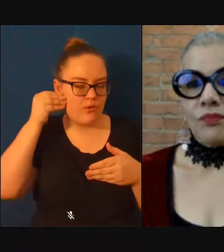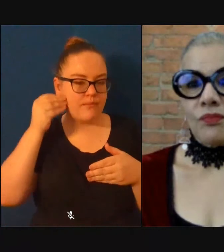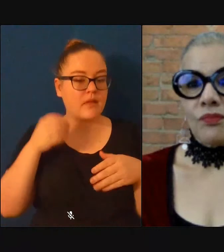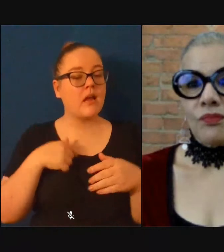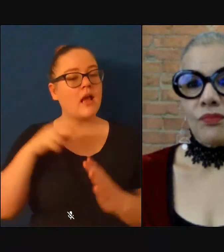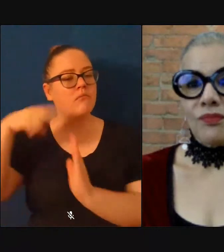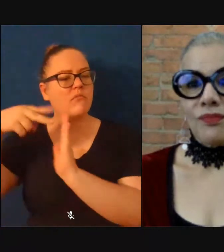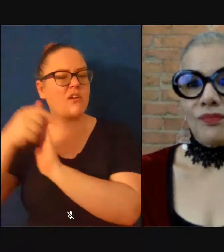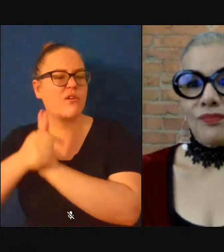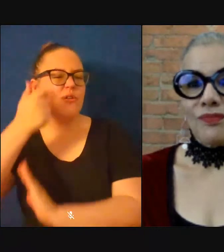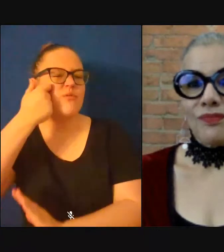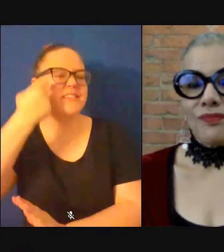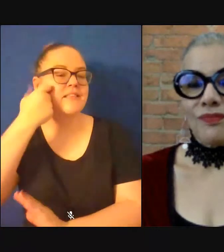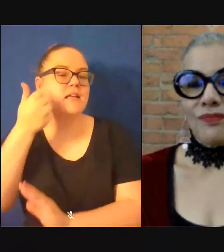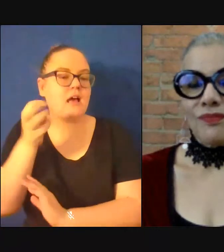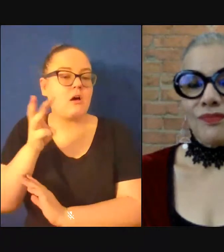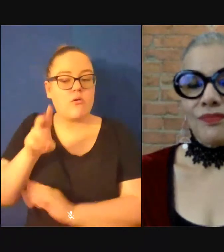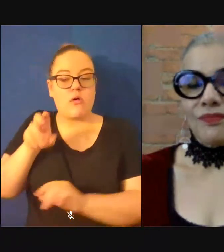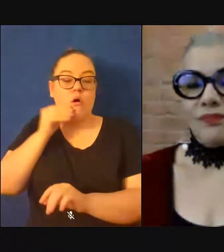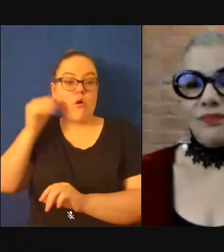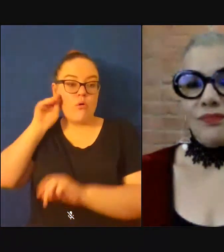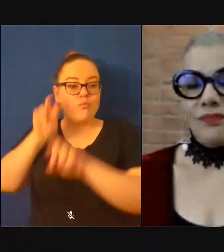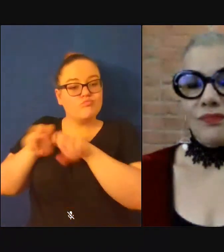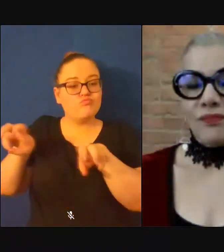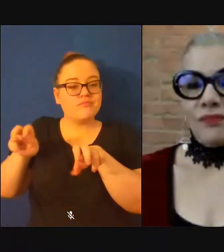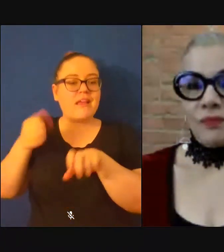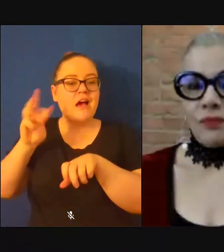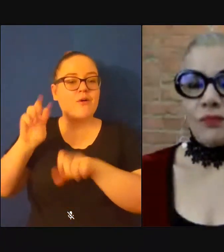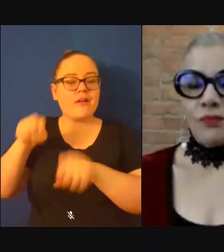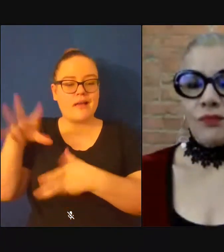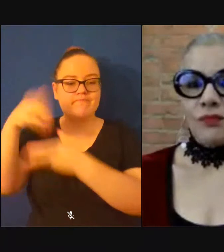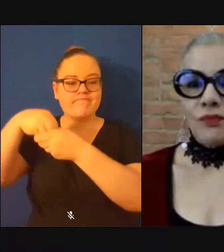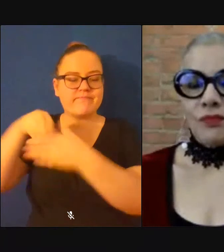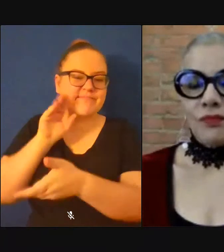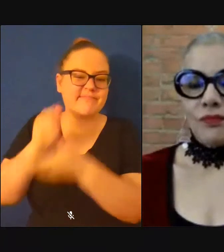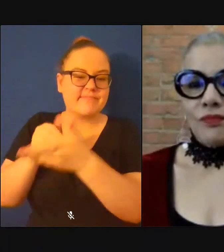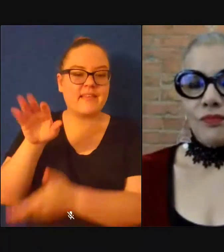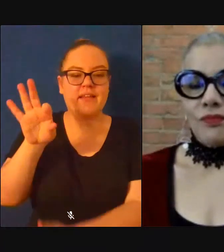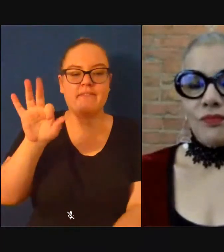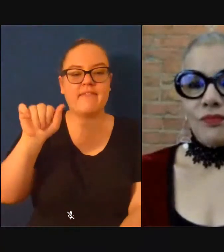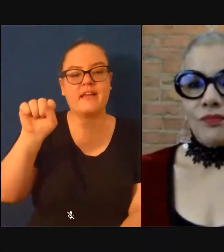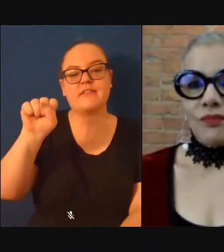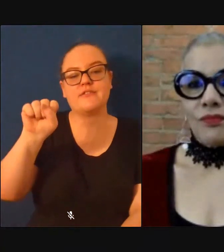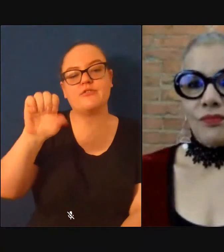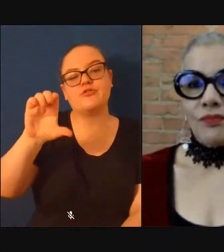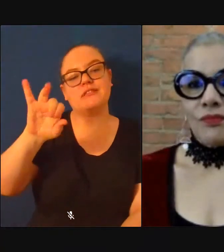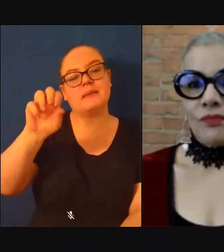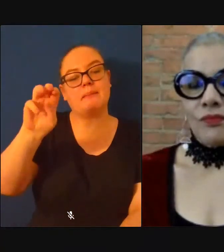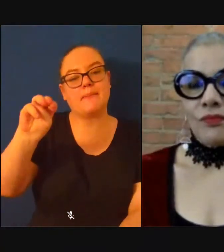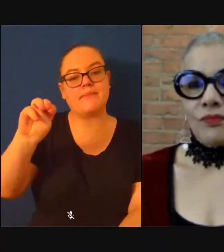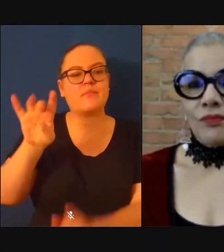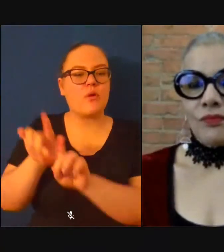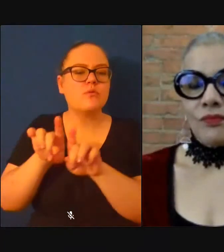Couch, that offers a couple of tips for how to do it. There's also a great resource by